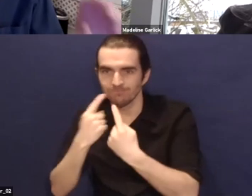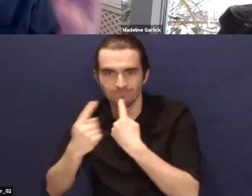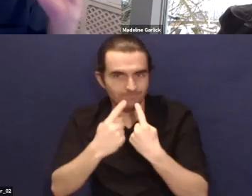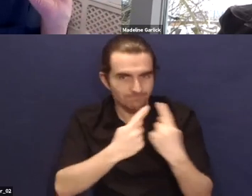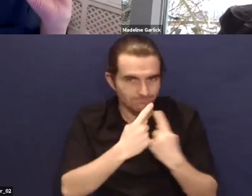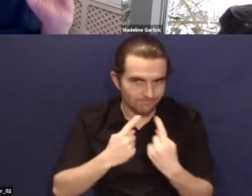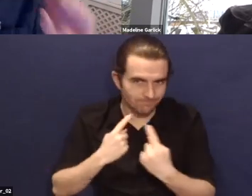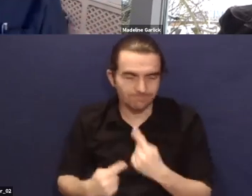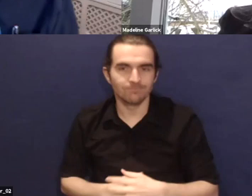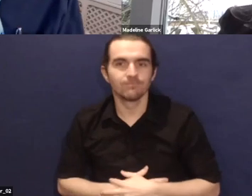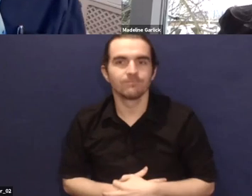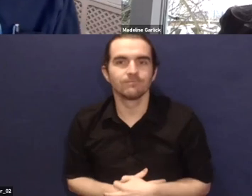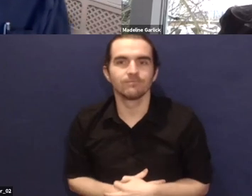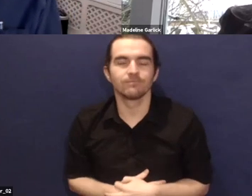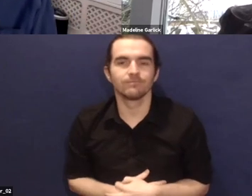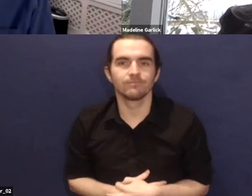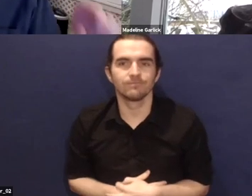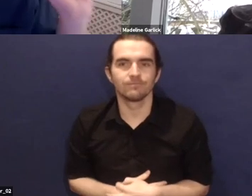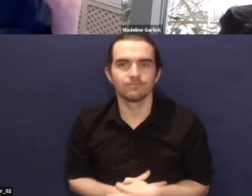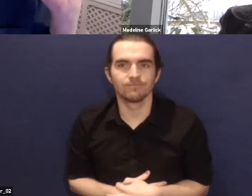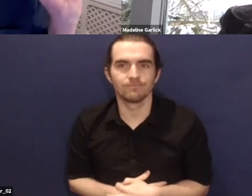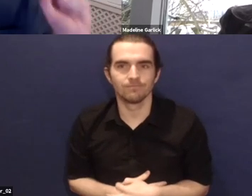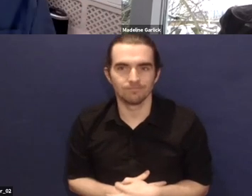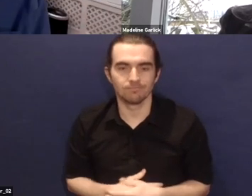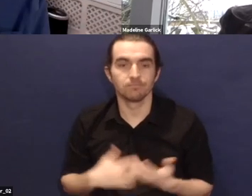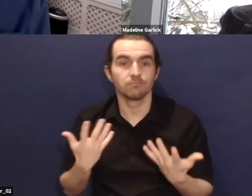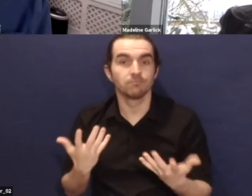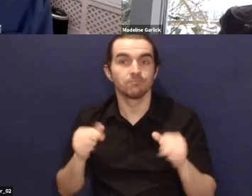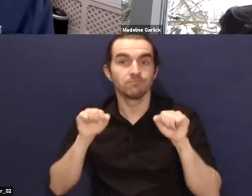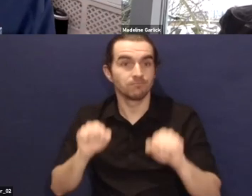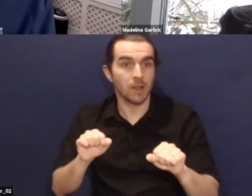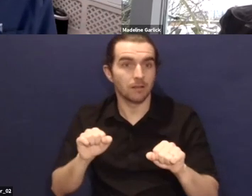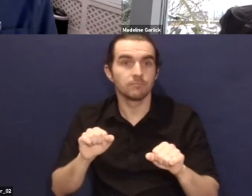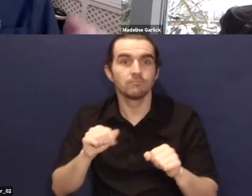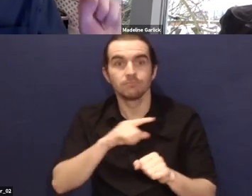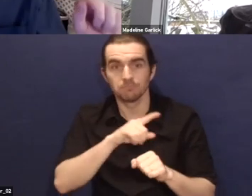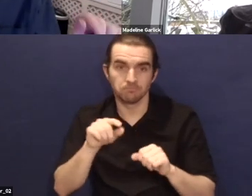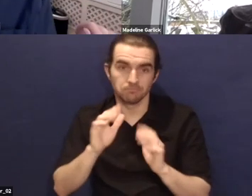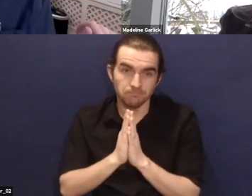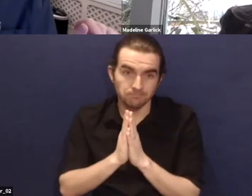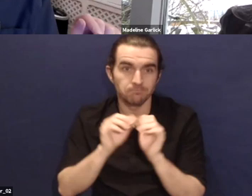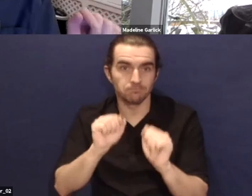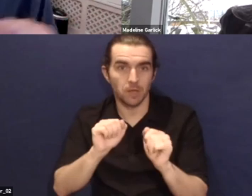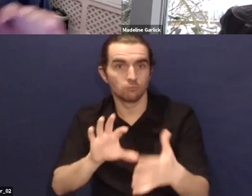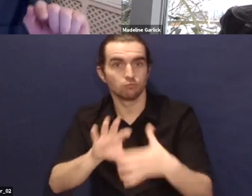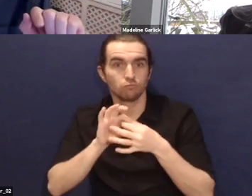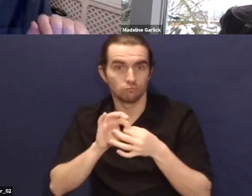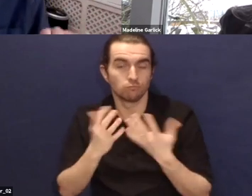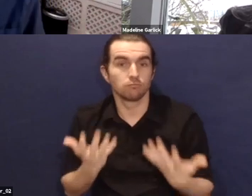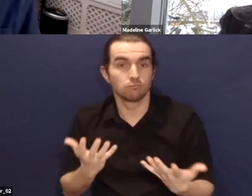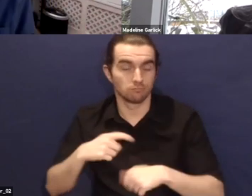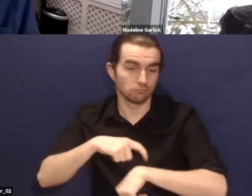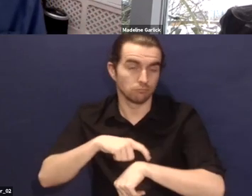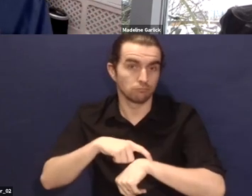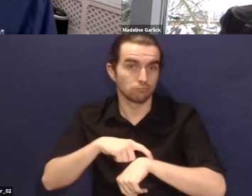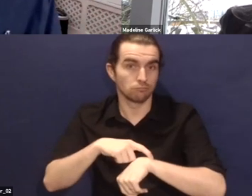at 4 p.m. Central European time. Sorry, I'm in the wrong time zone. I have to think about